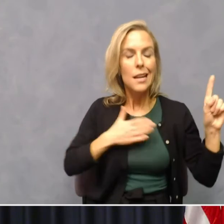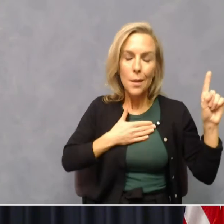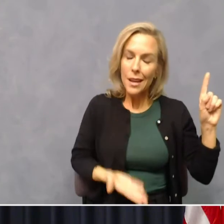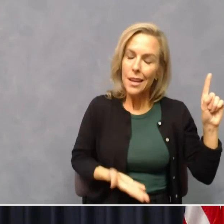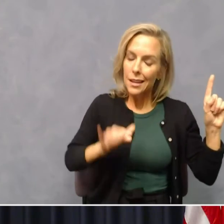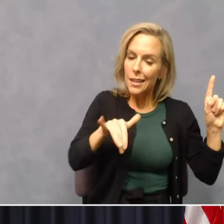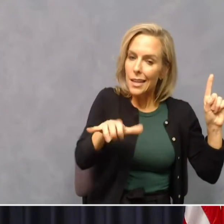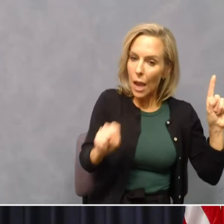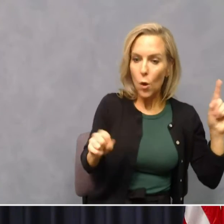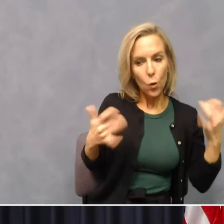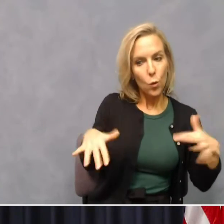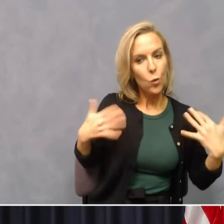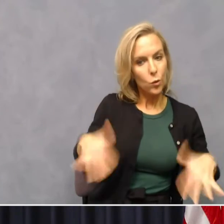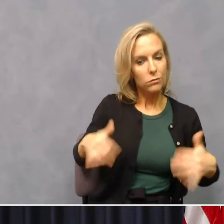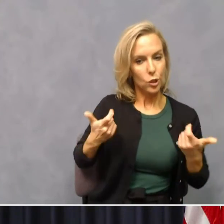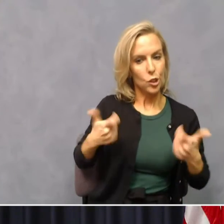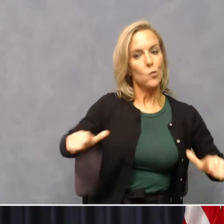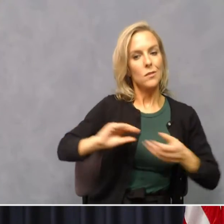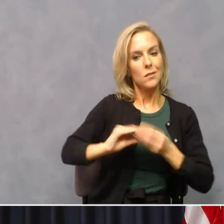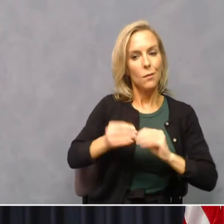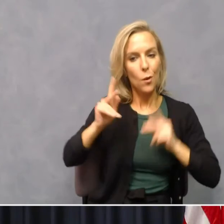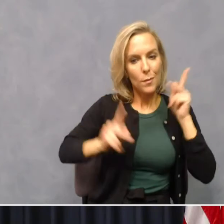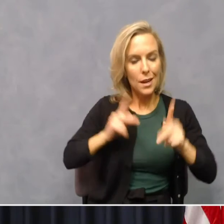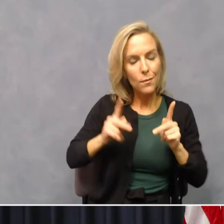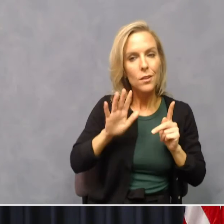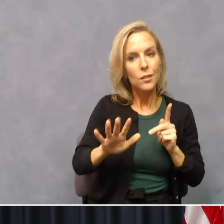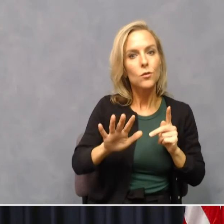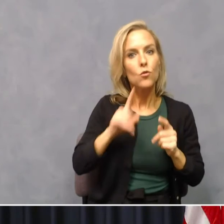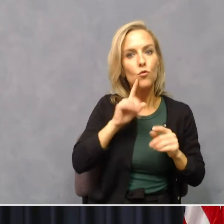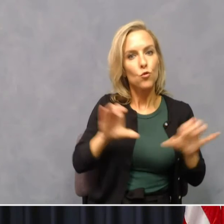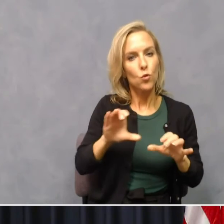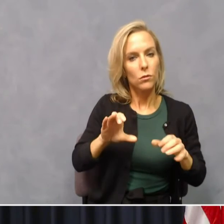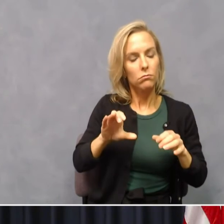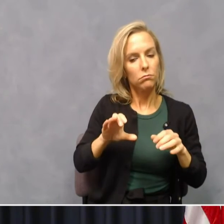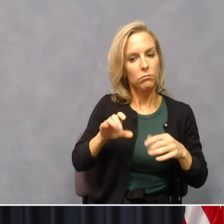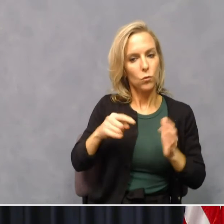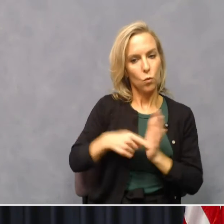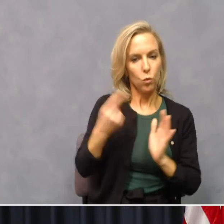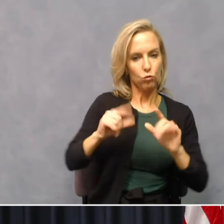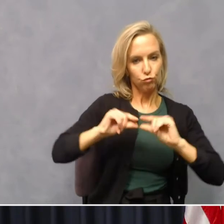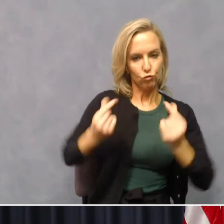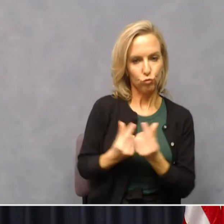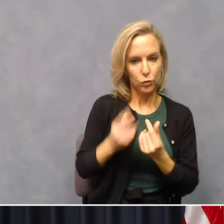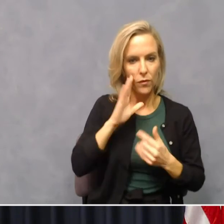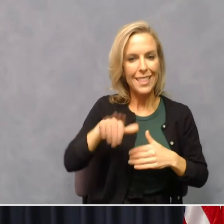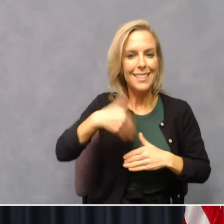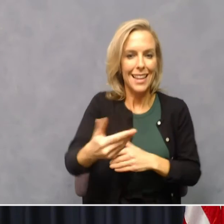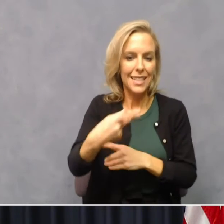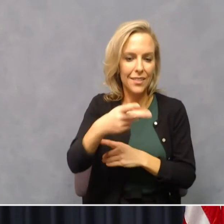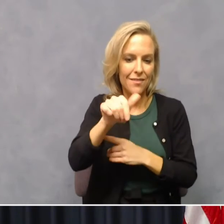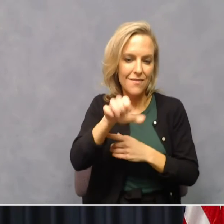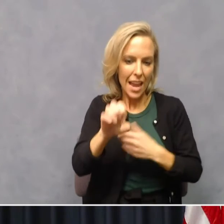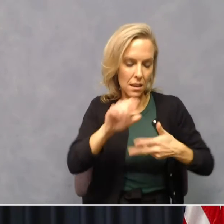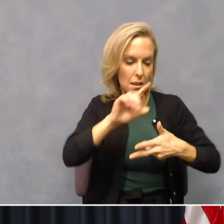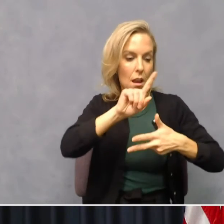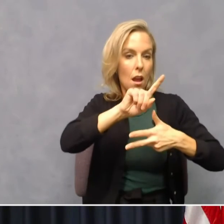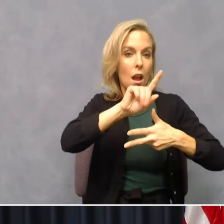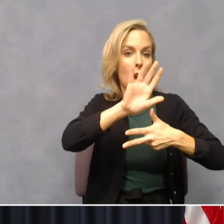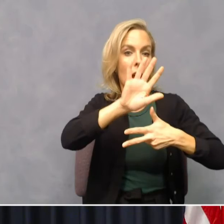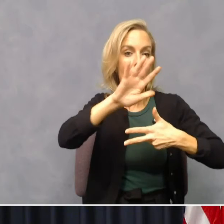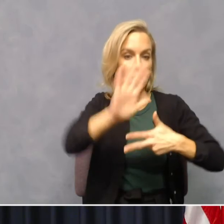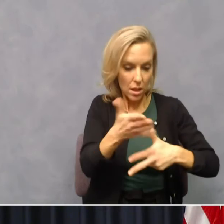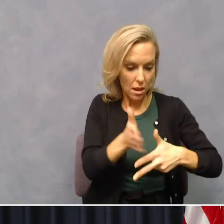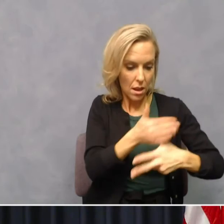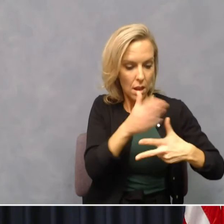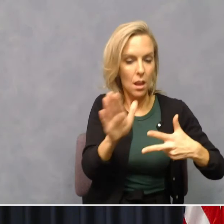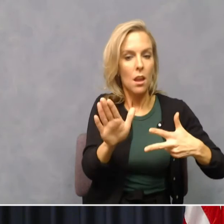to do it all as a group in the next phase. So we've got some key priorities